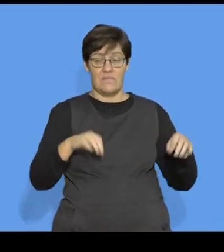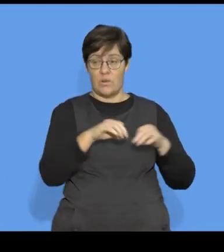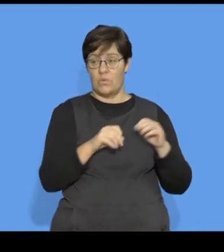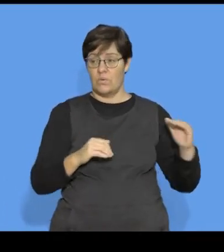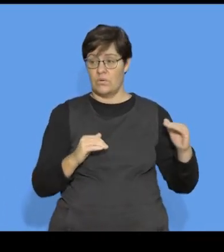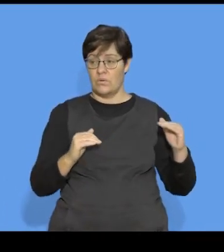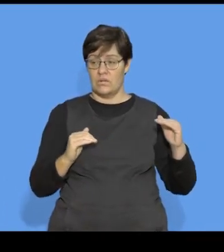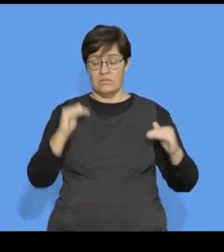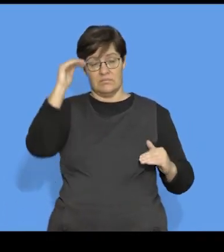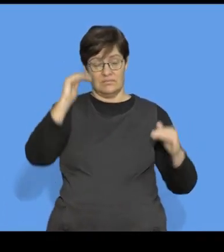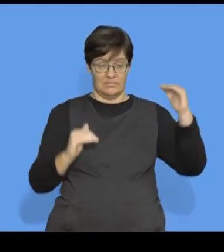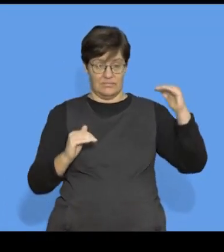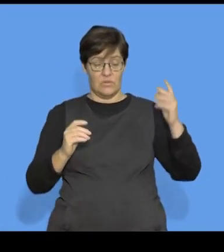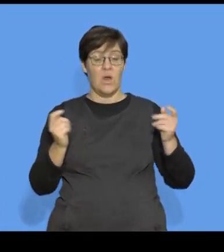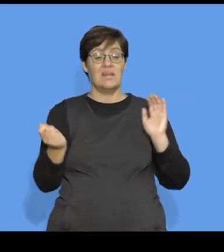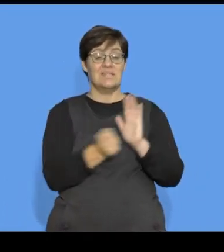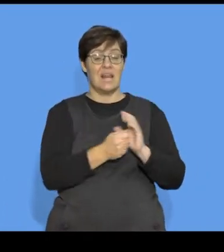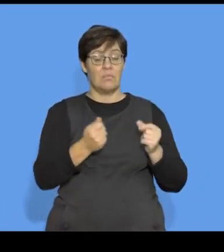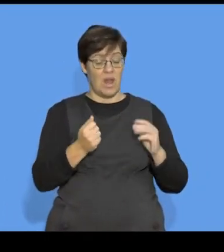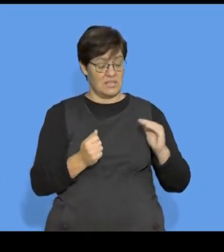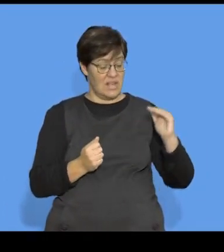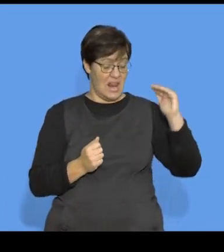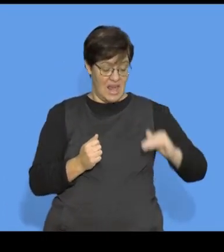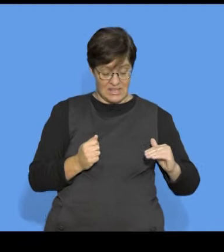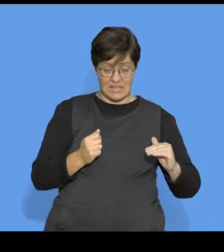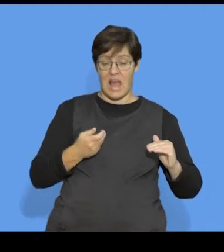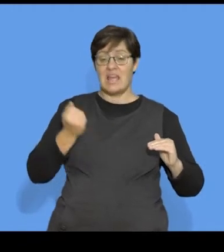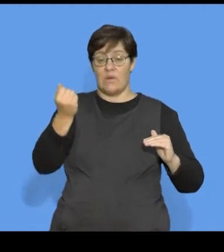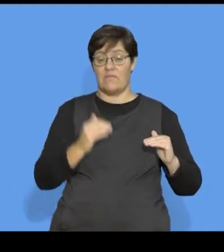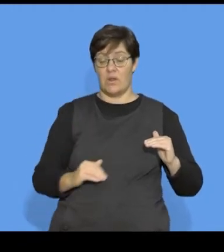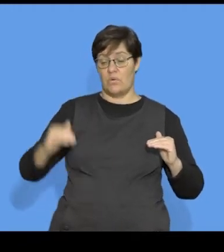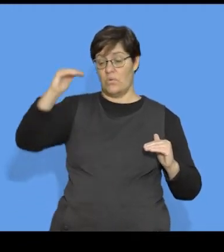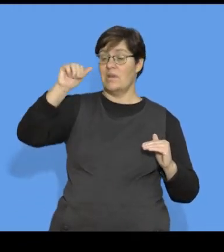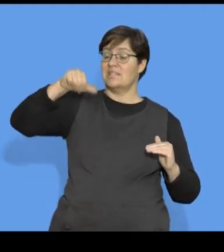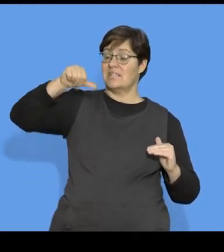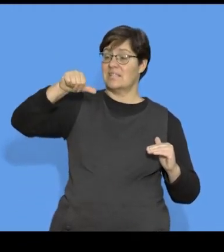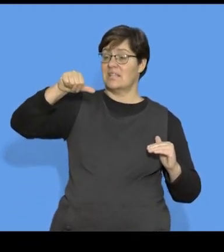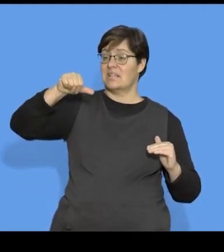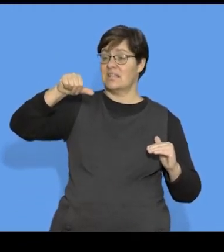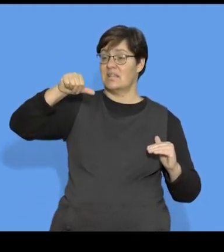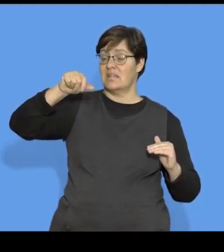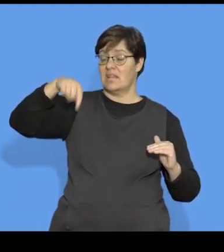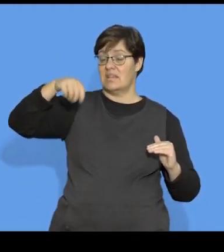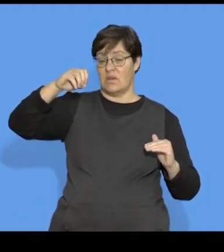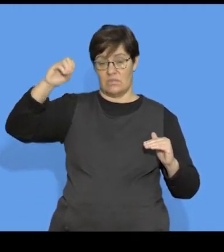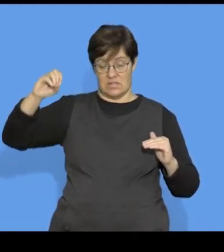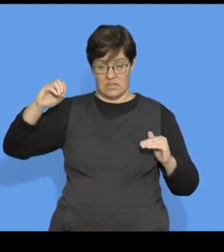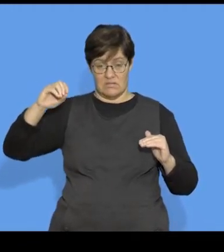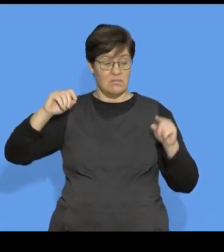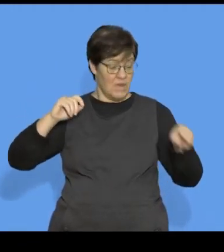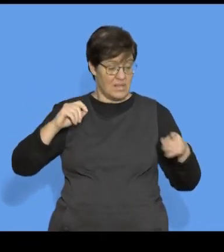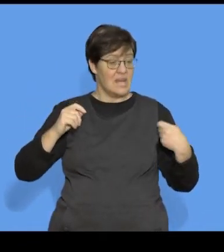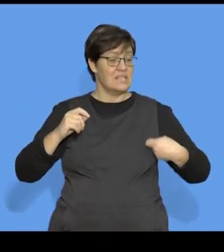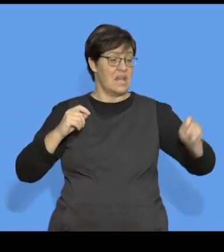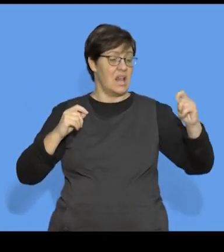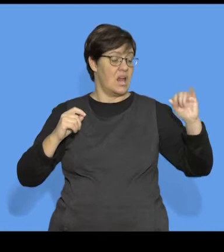my carrying value? My selling price is less than my carrying value, which was, in this case here, let's put the figures